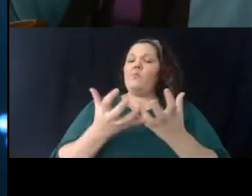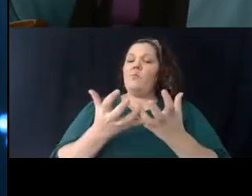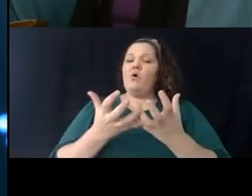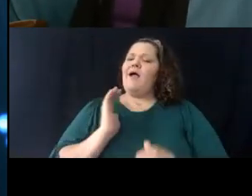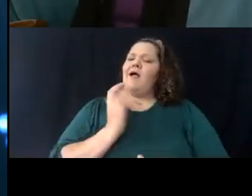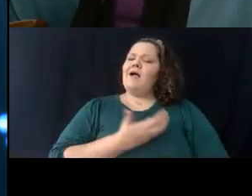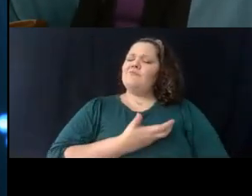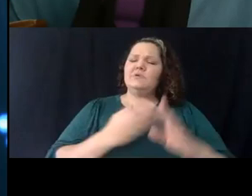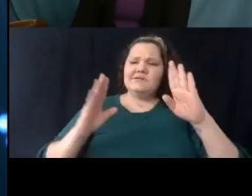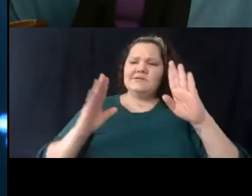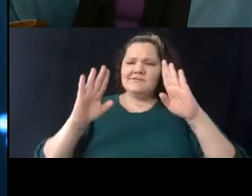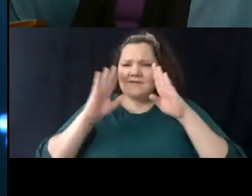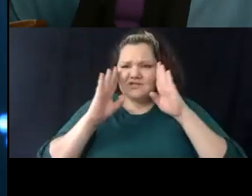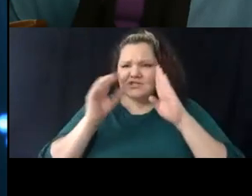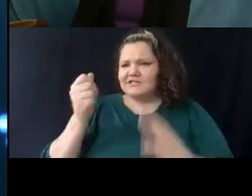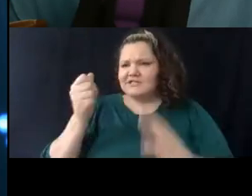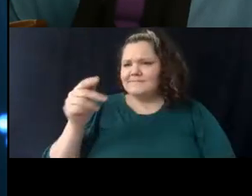words.